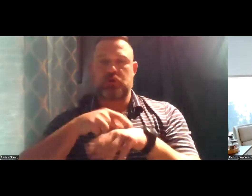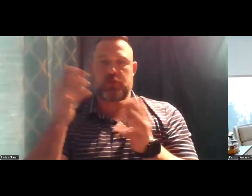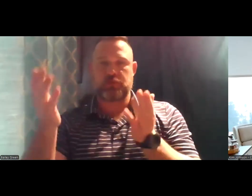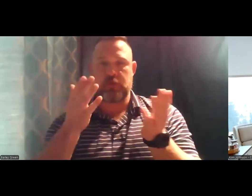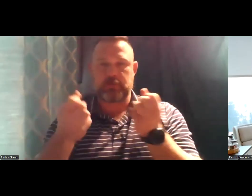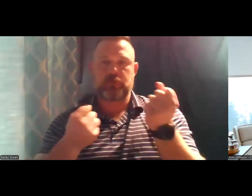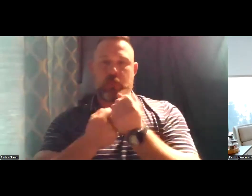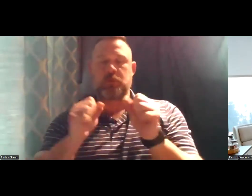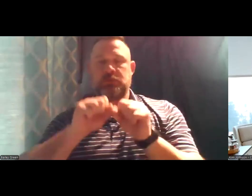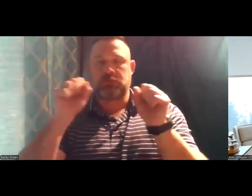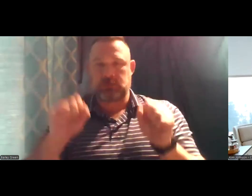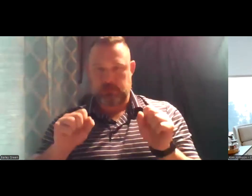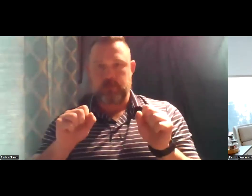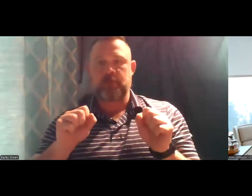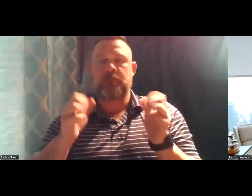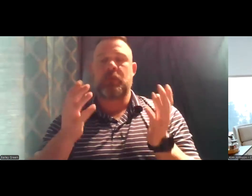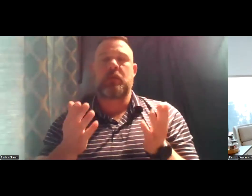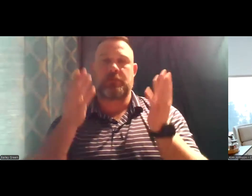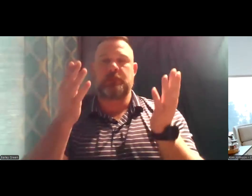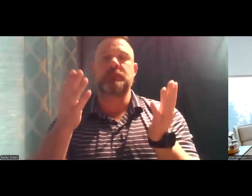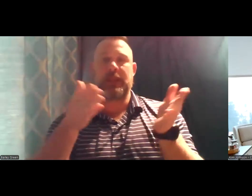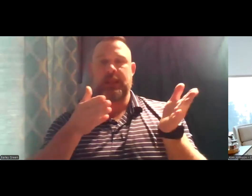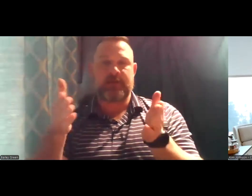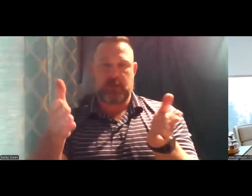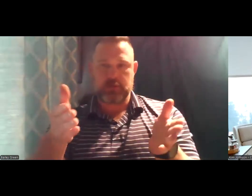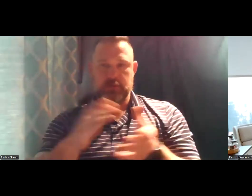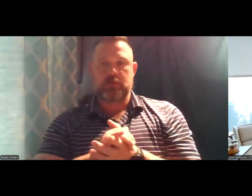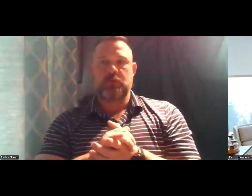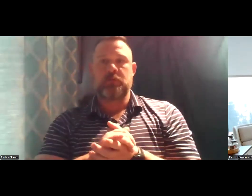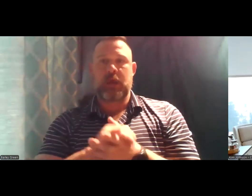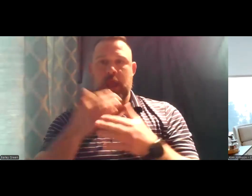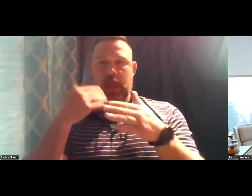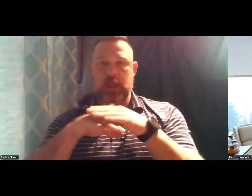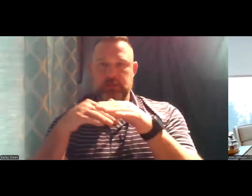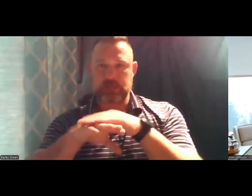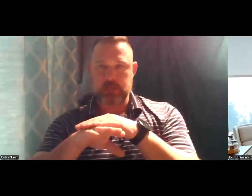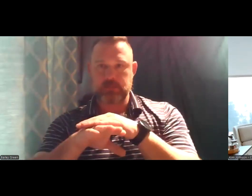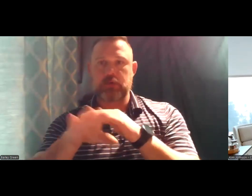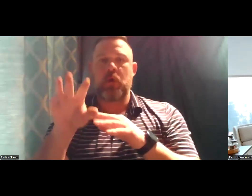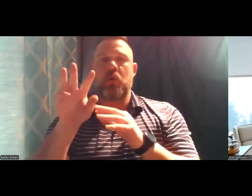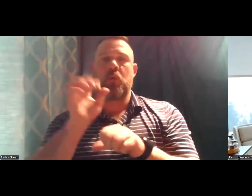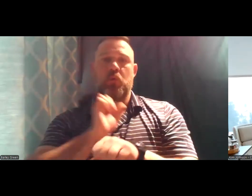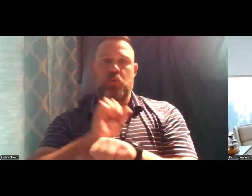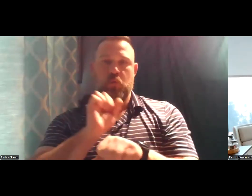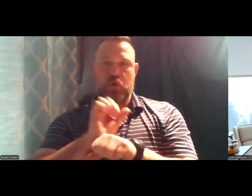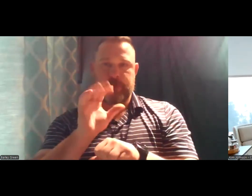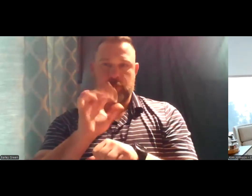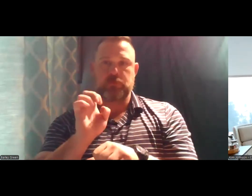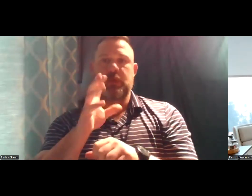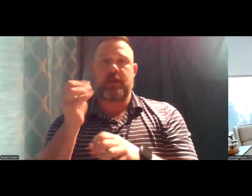support system that uplifts navigation, access, workforce, and